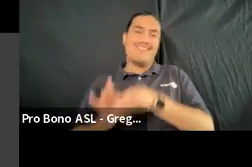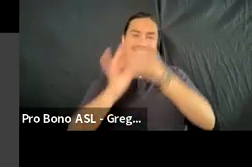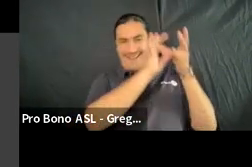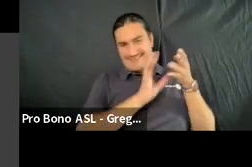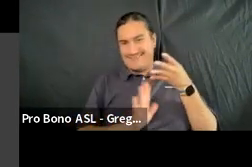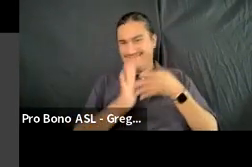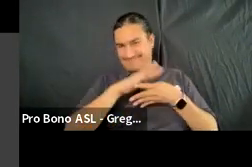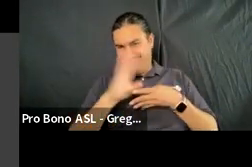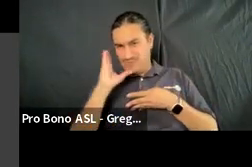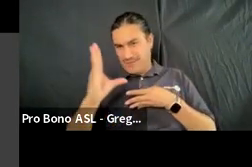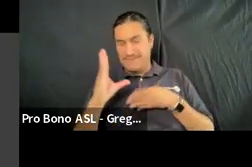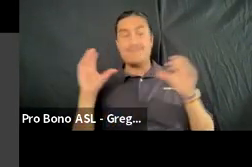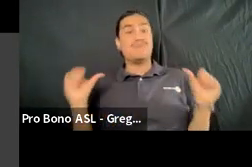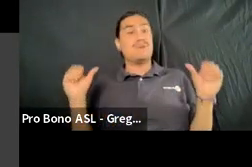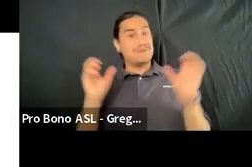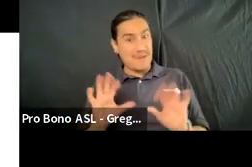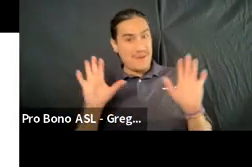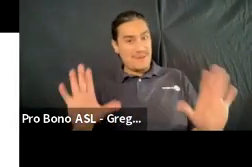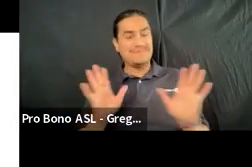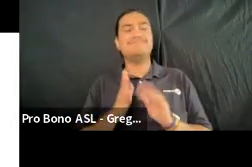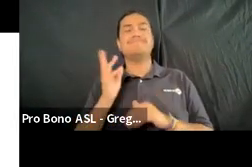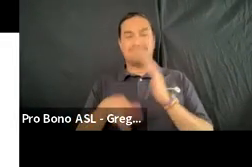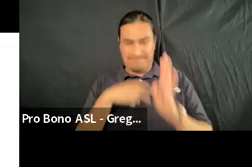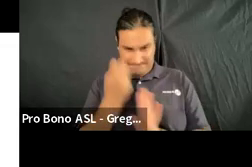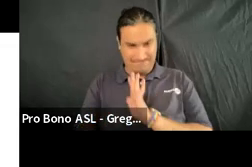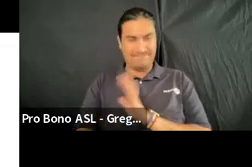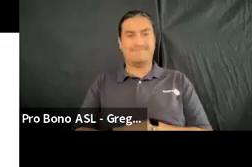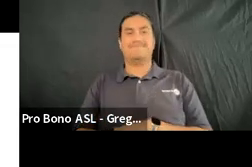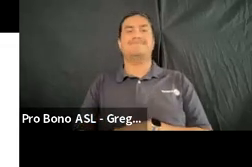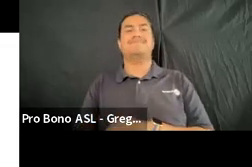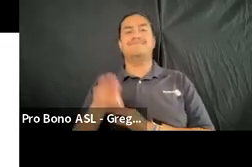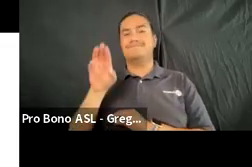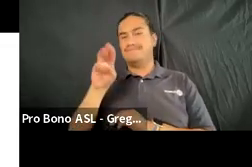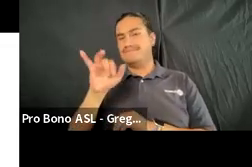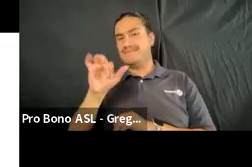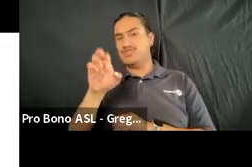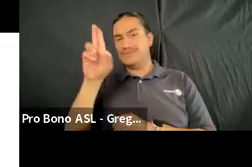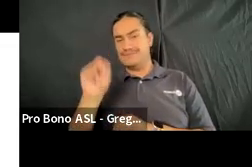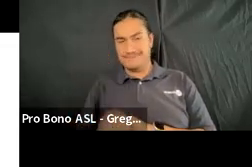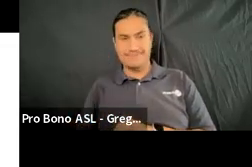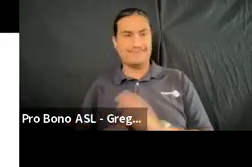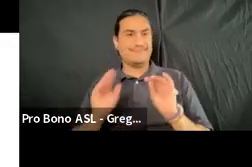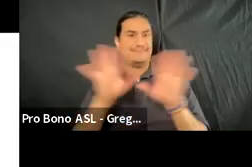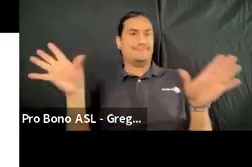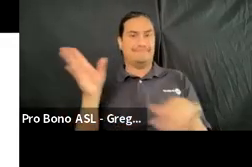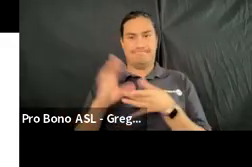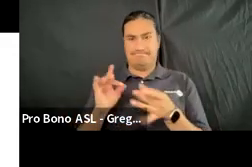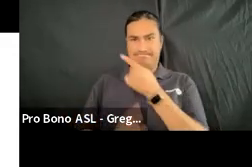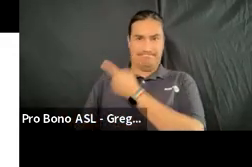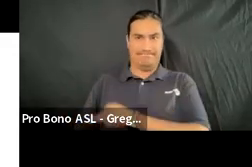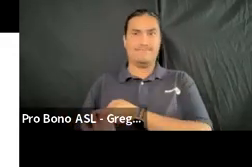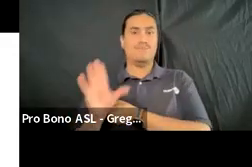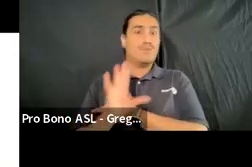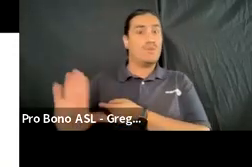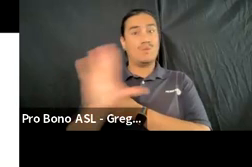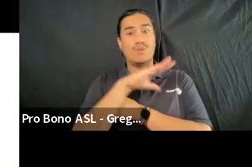So without further ado, we'll dive into mission. And clearly it says here that your